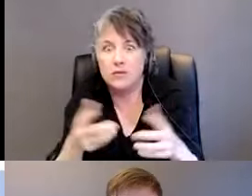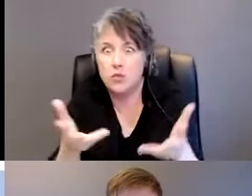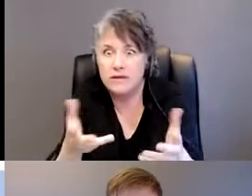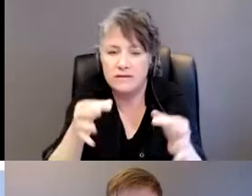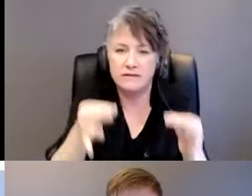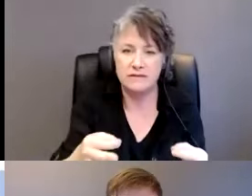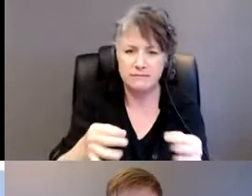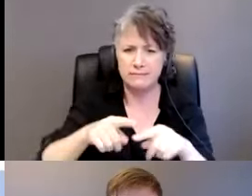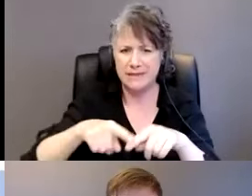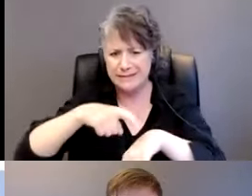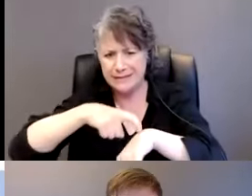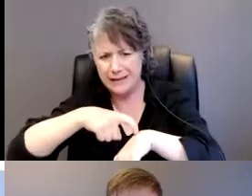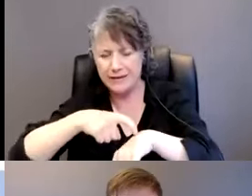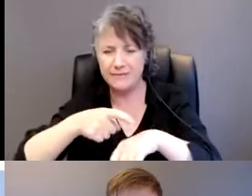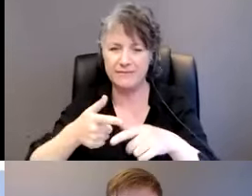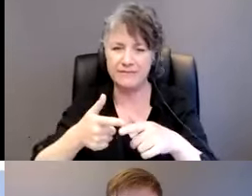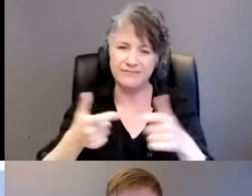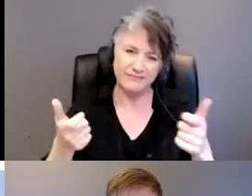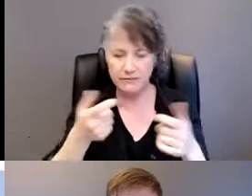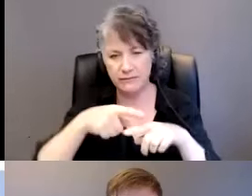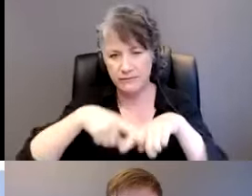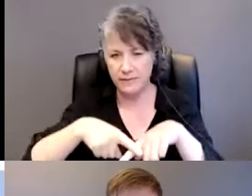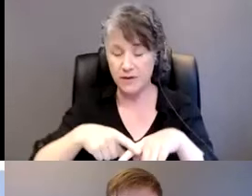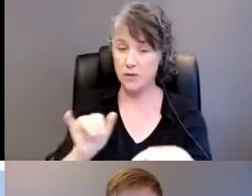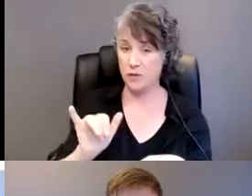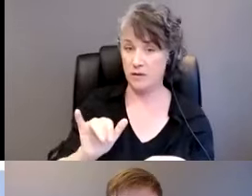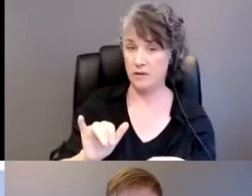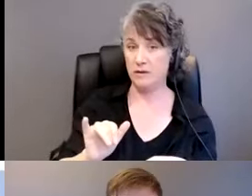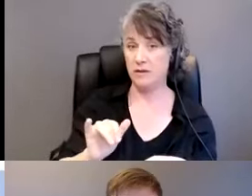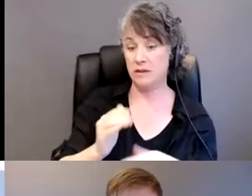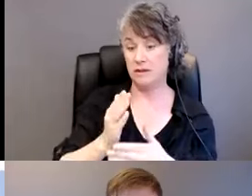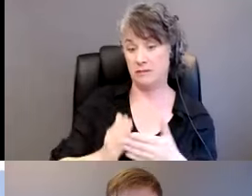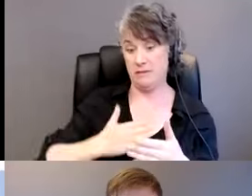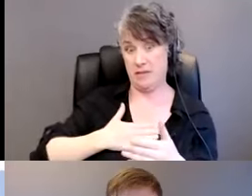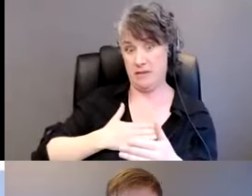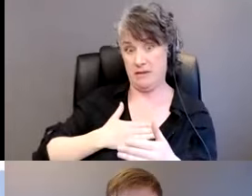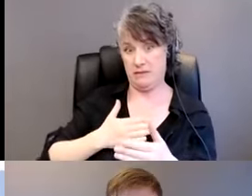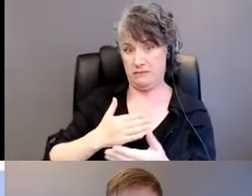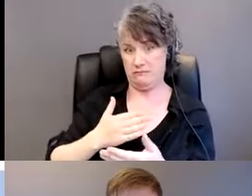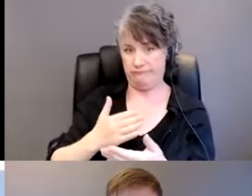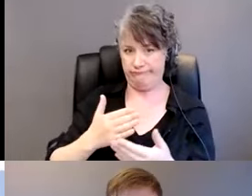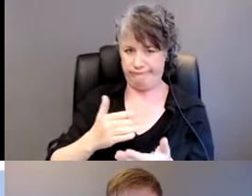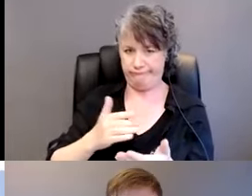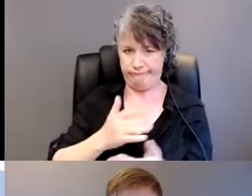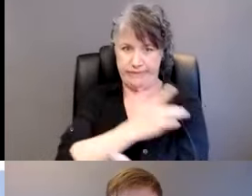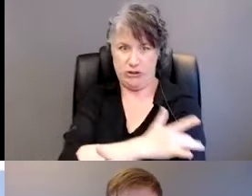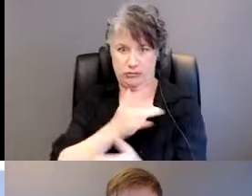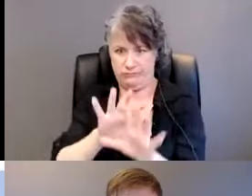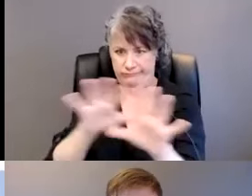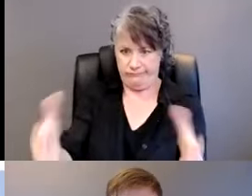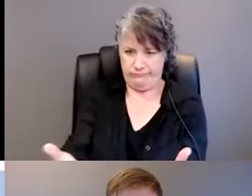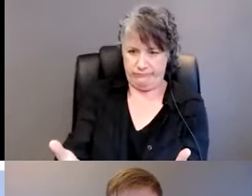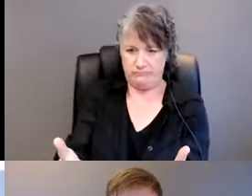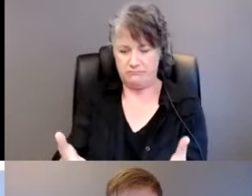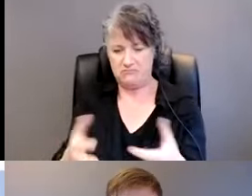specific. And also a small minority of my cases are regarding actual or